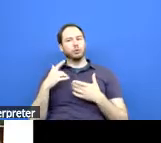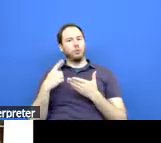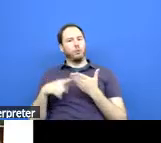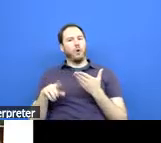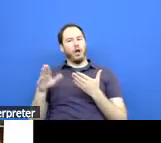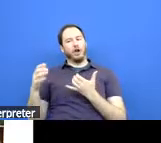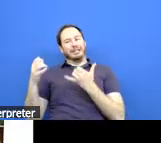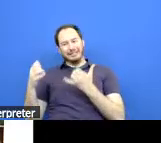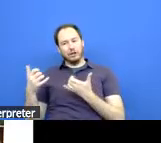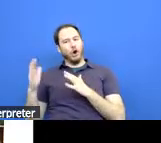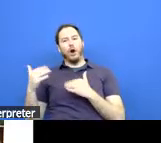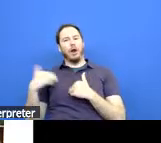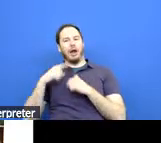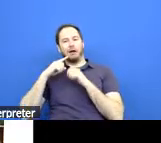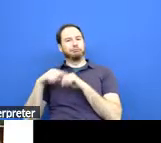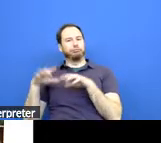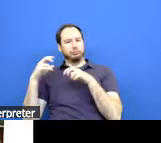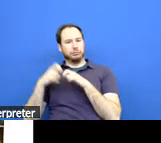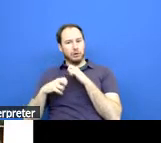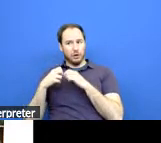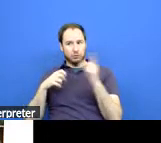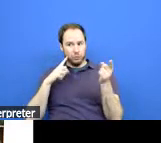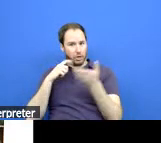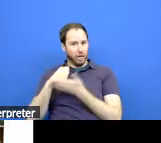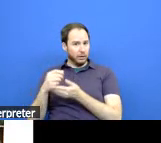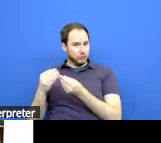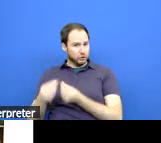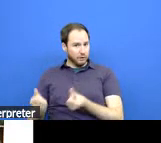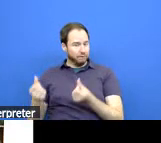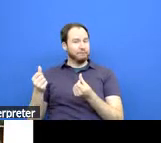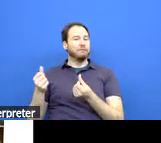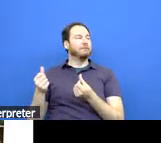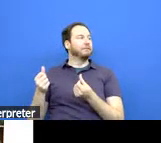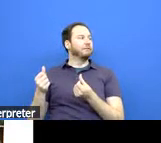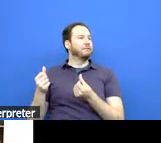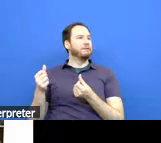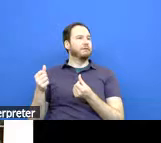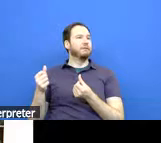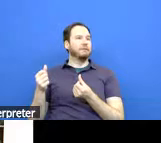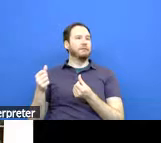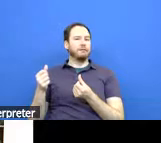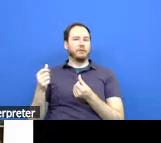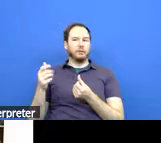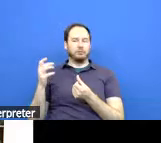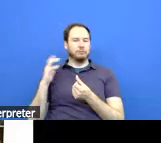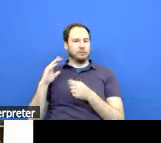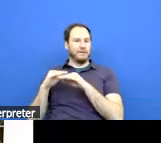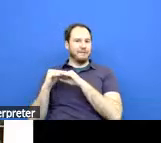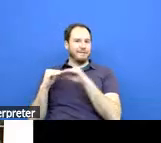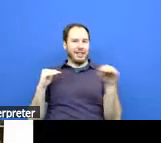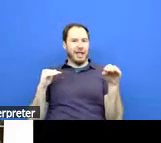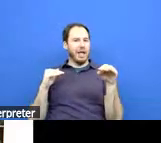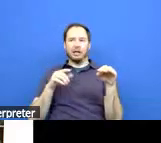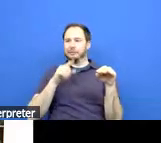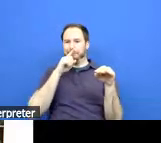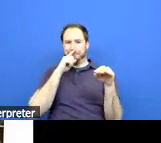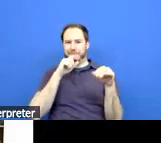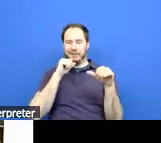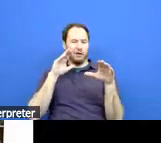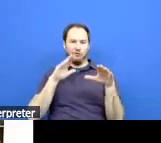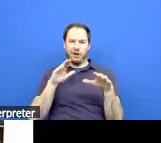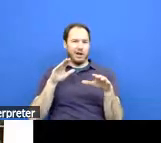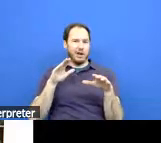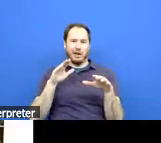the existing drainage issues. When that development was put in, it's pretty flat, and they did not do the best